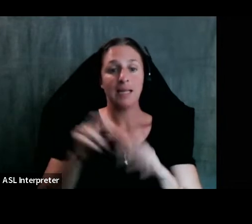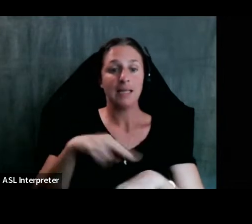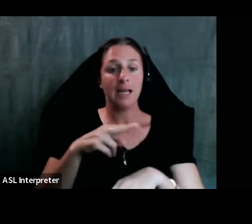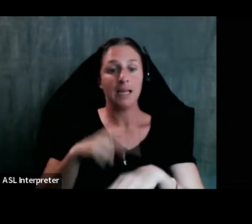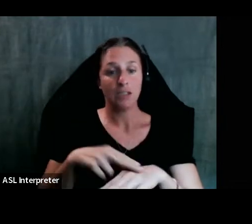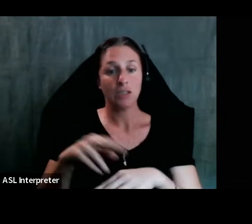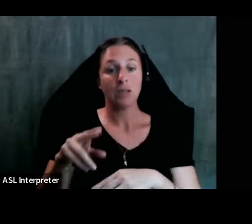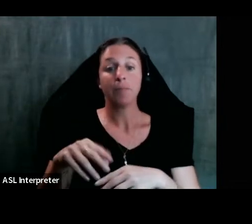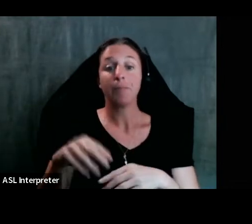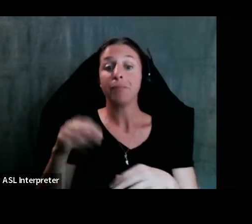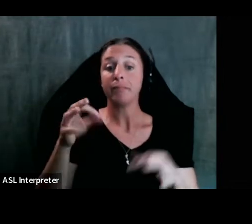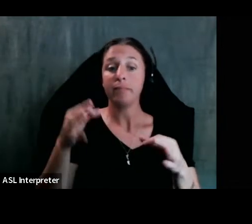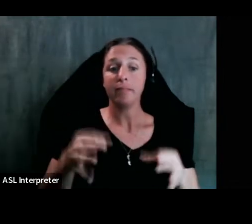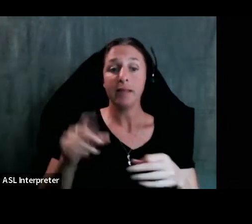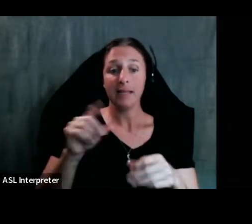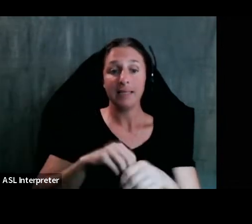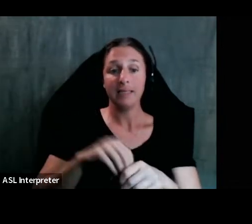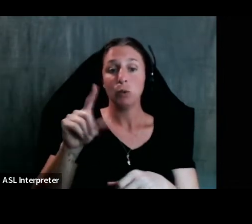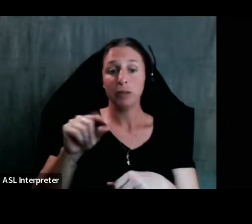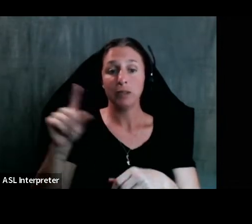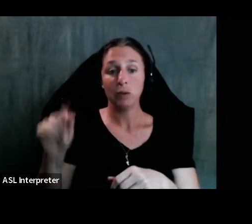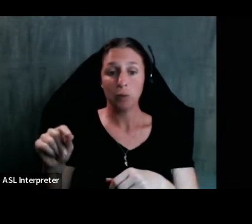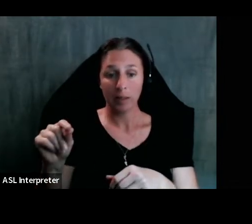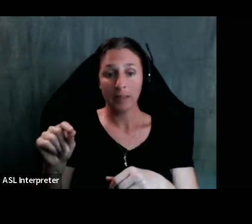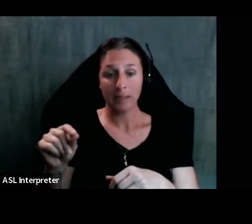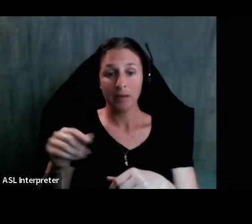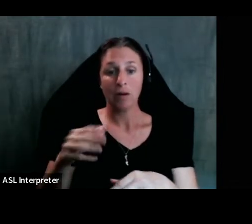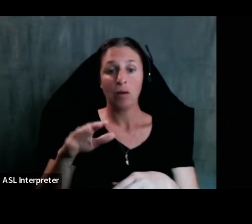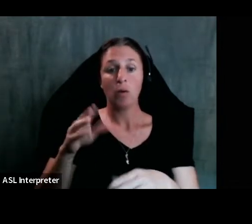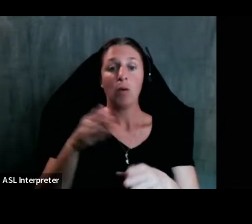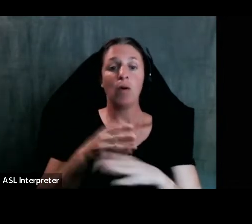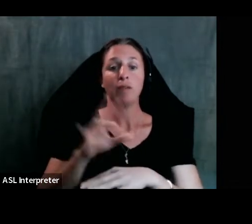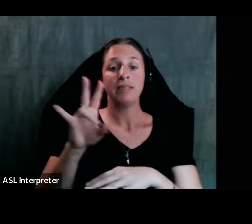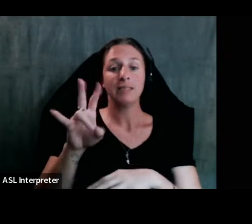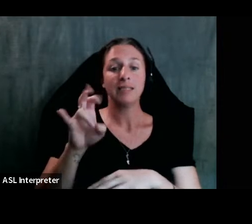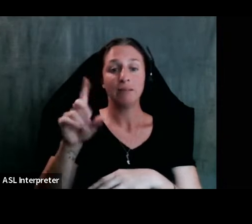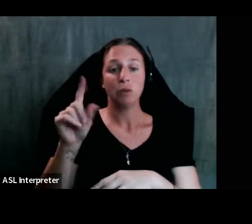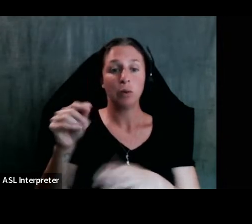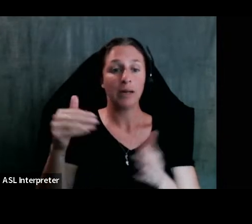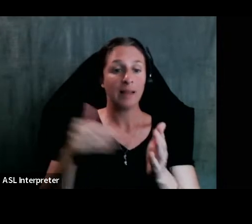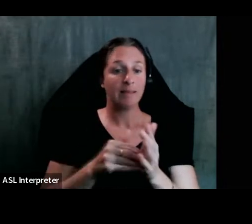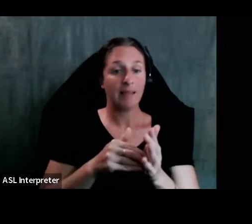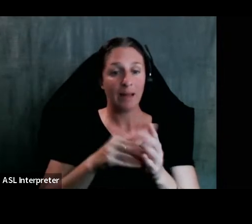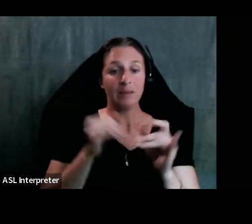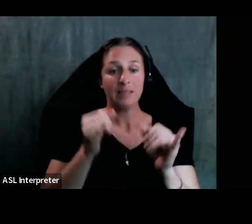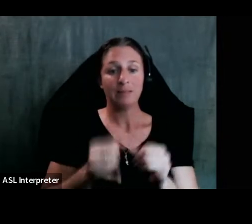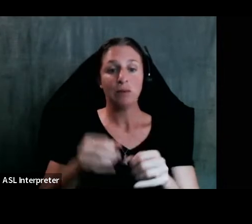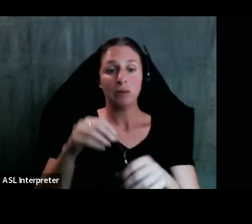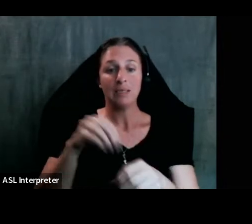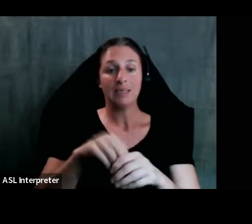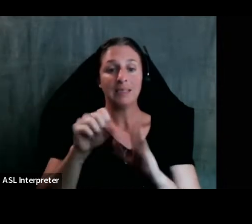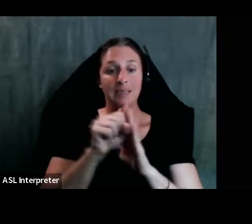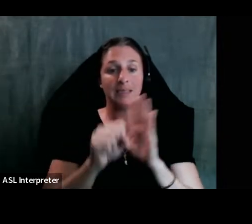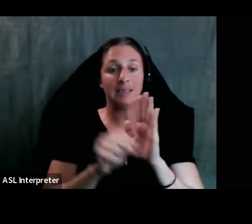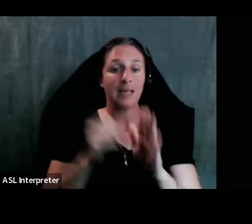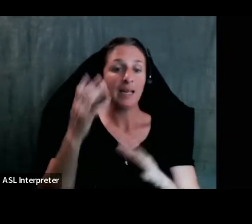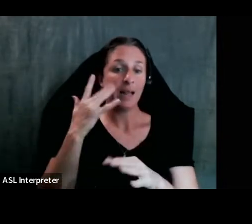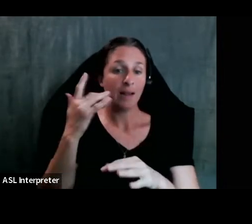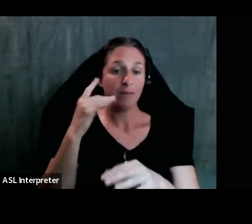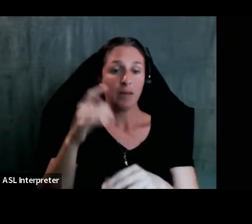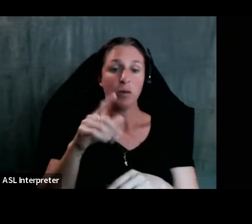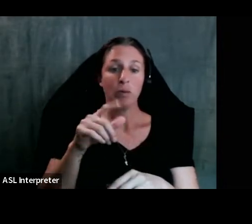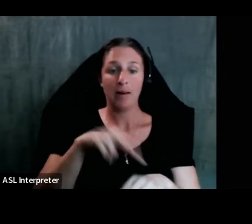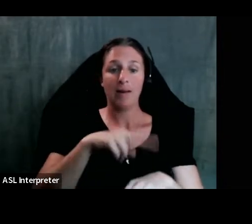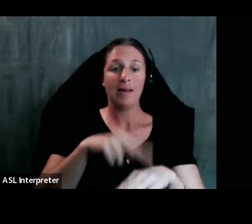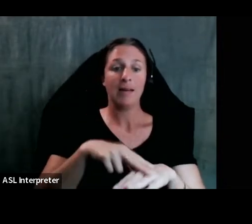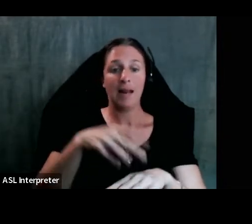that in 2020, that there were over 720,000 individuals in the state of California of Native American descent, making